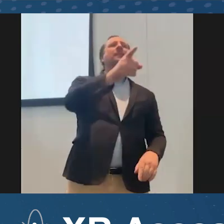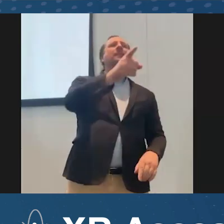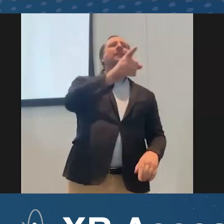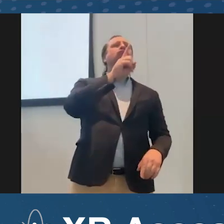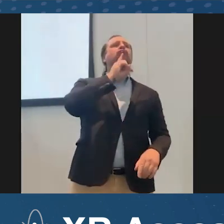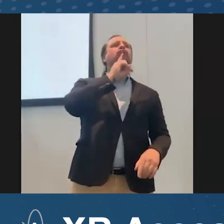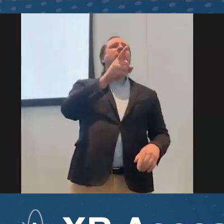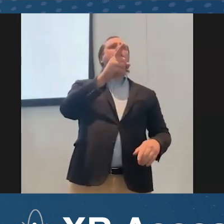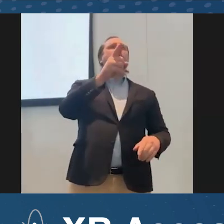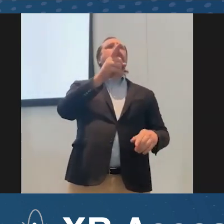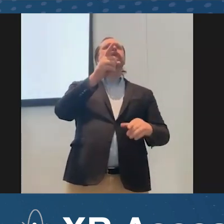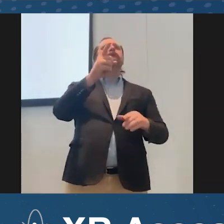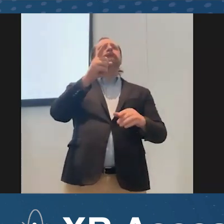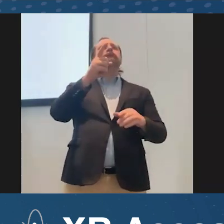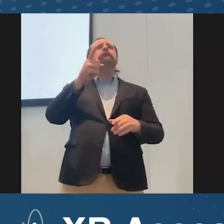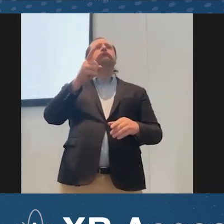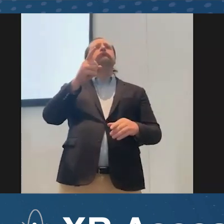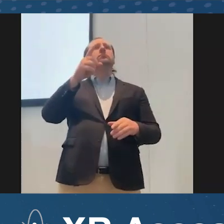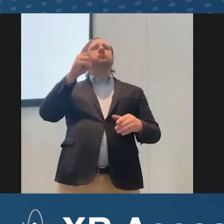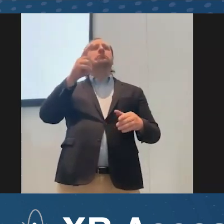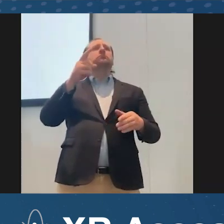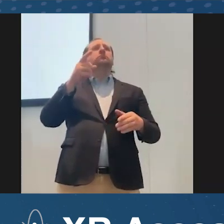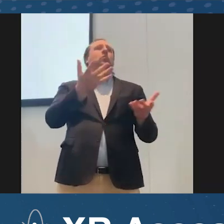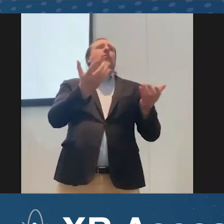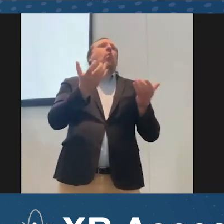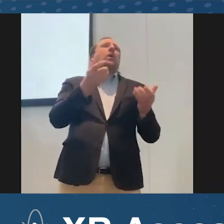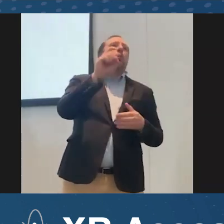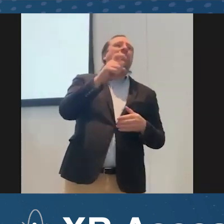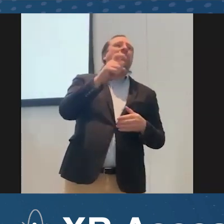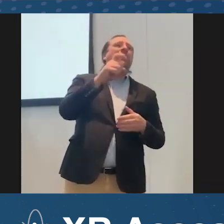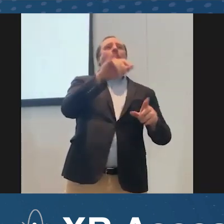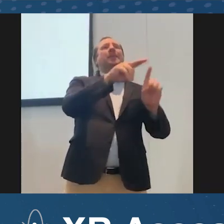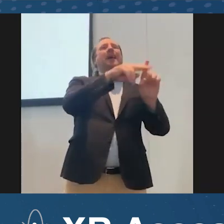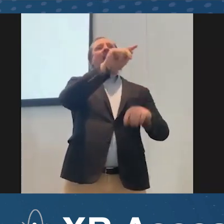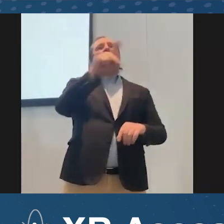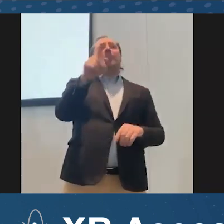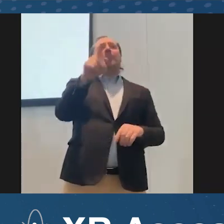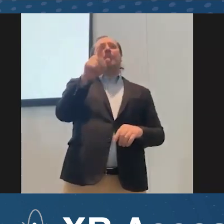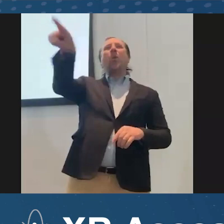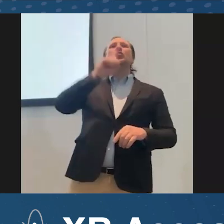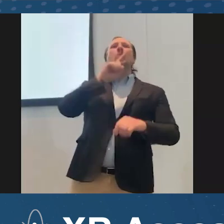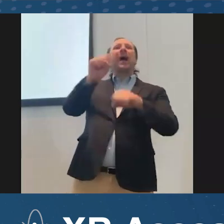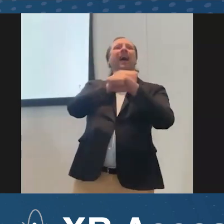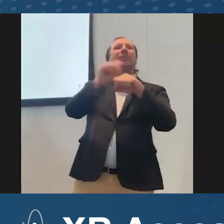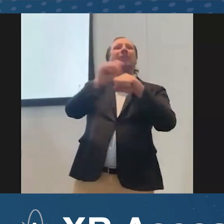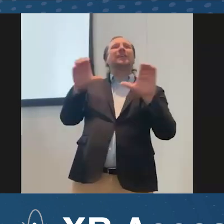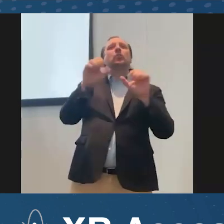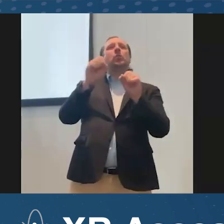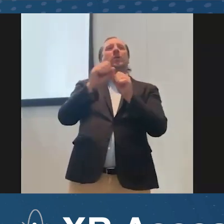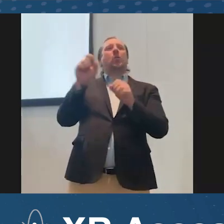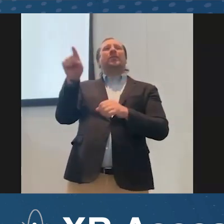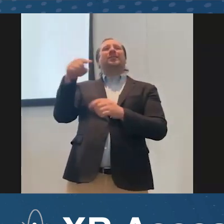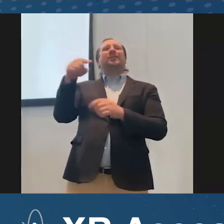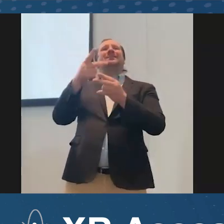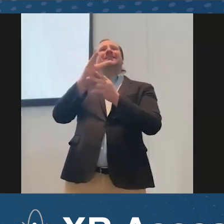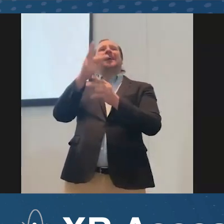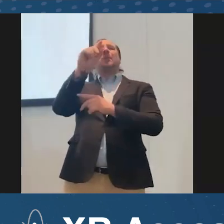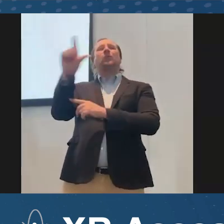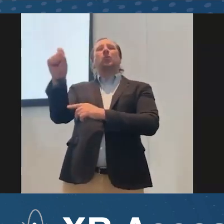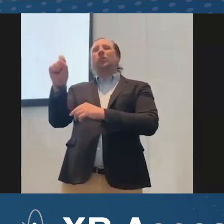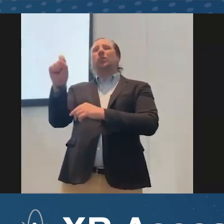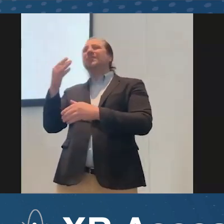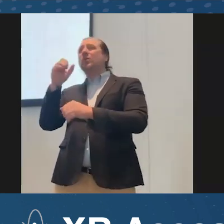AI-powered description application, right? Like we want to know what people are actually doing with these tools and how well they